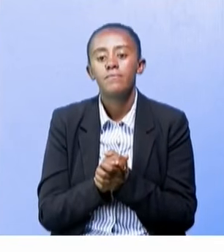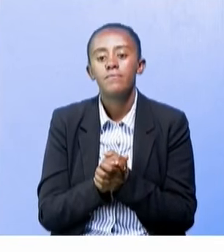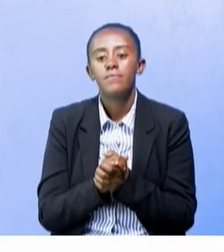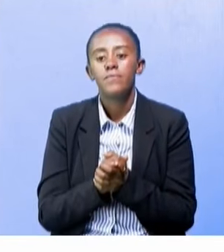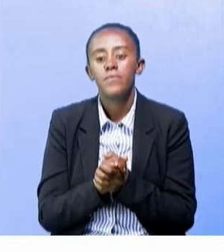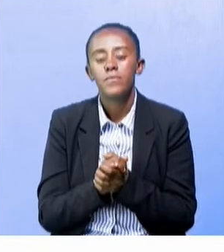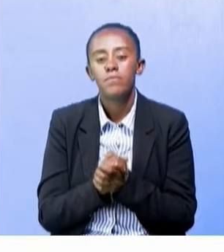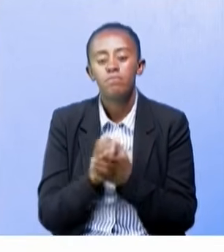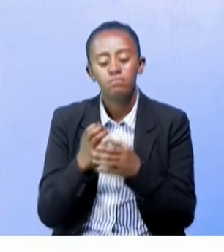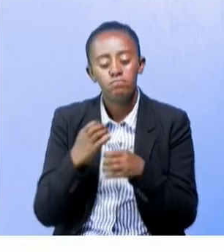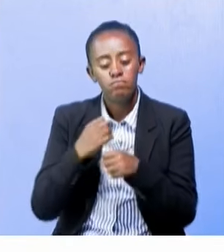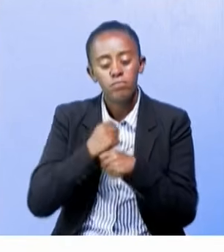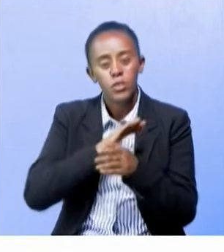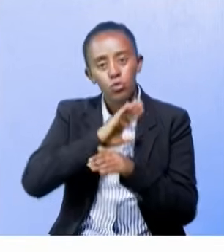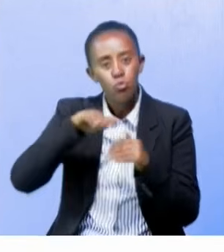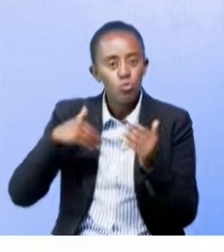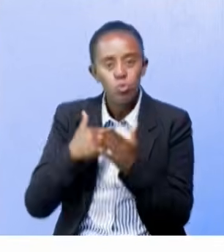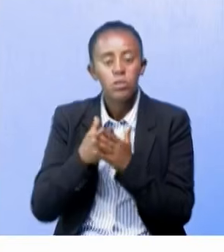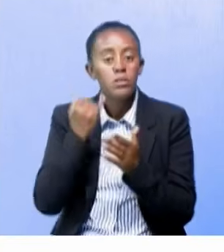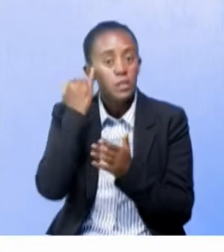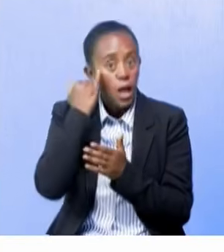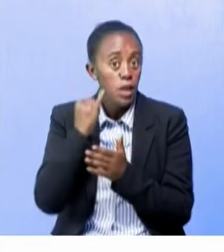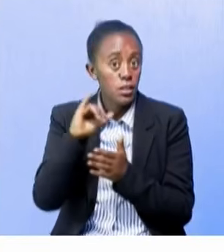the idea